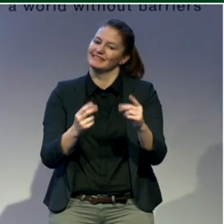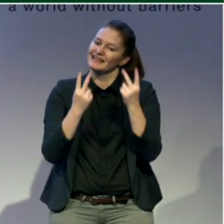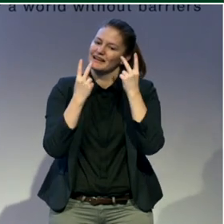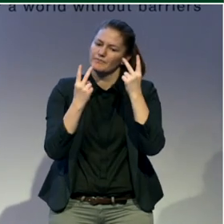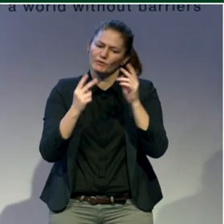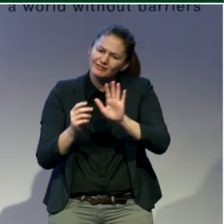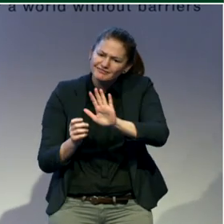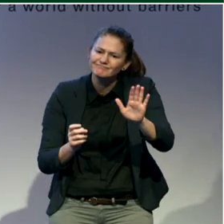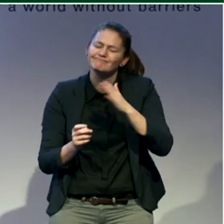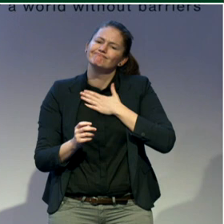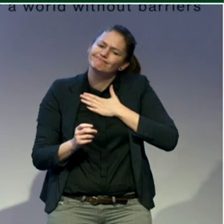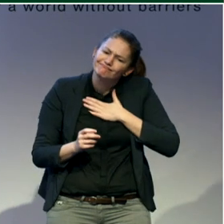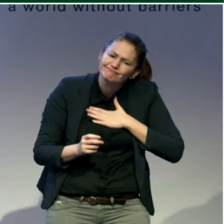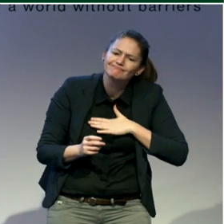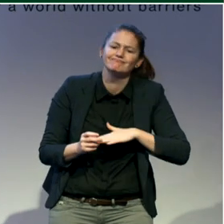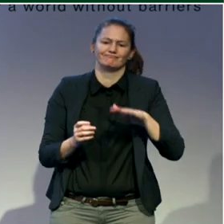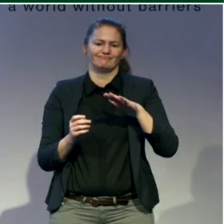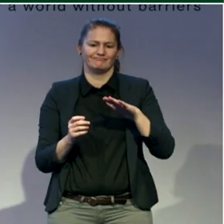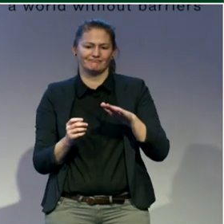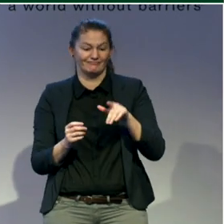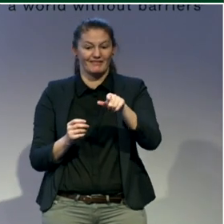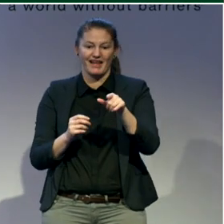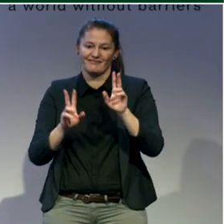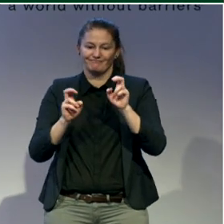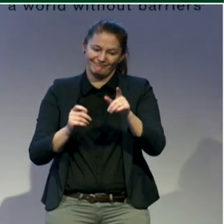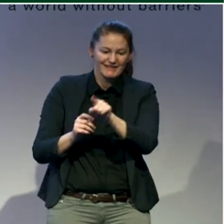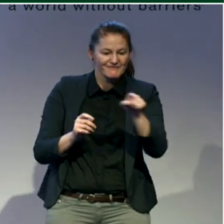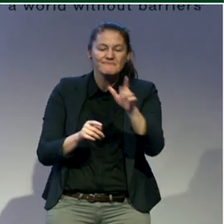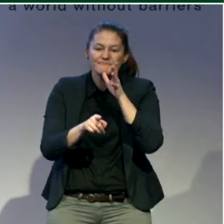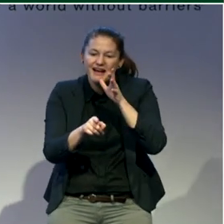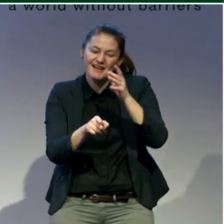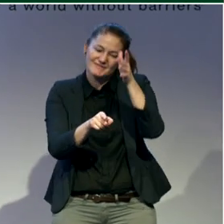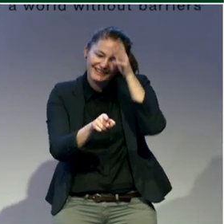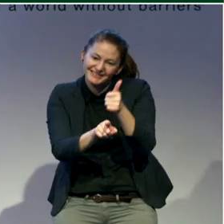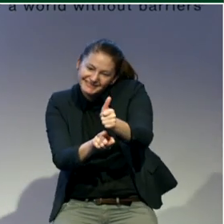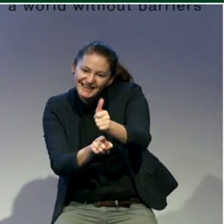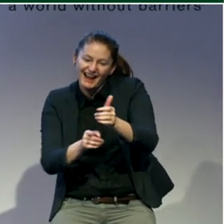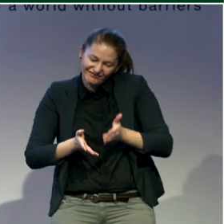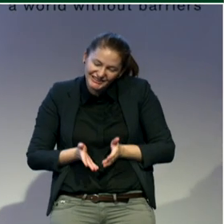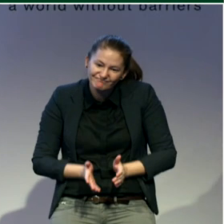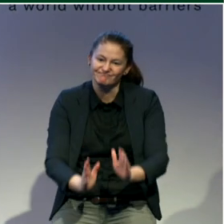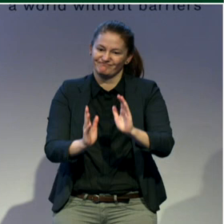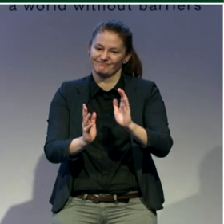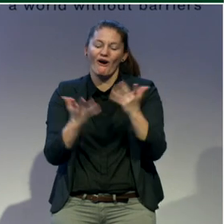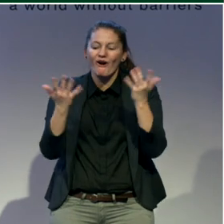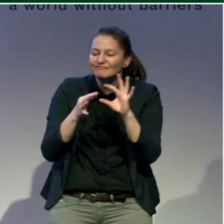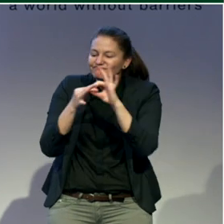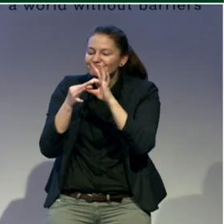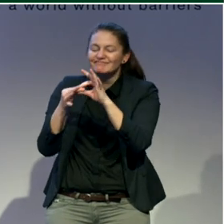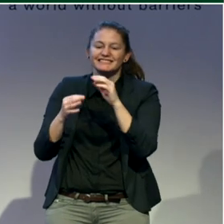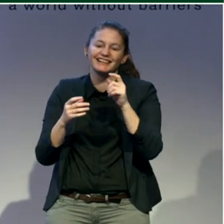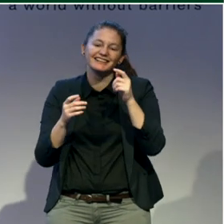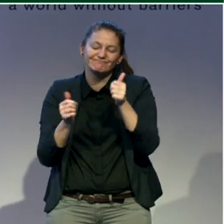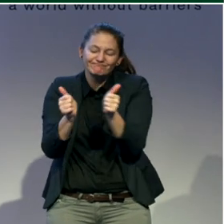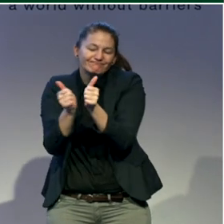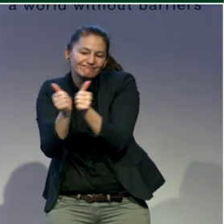especially women in the world, not only in Colombia, are still being forcibly sterilized. and I brought you some data about